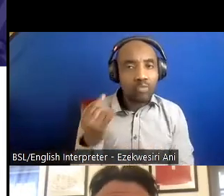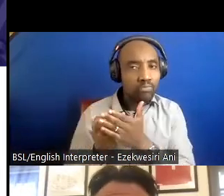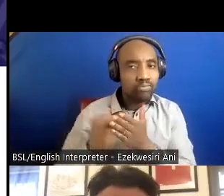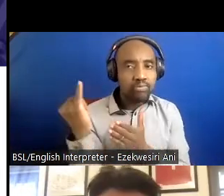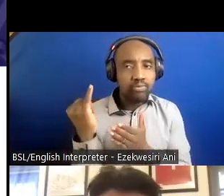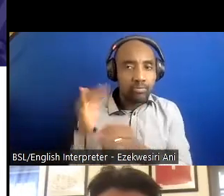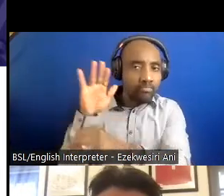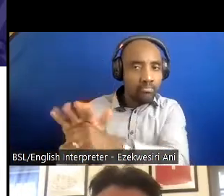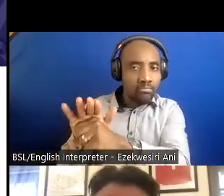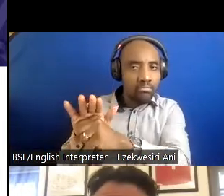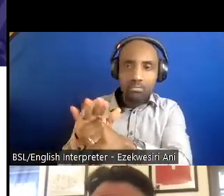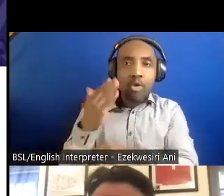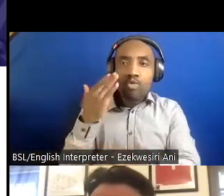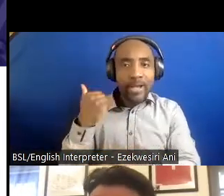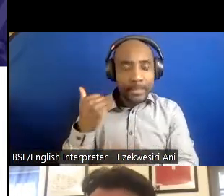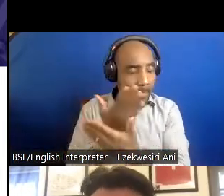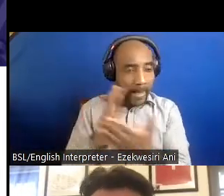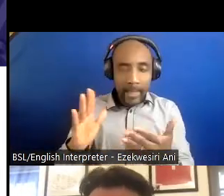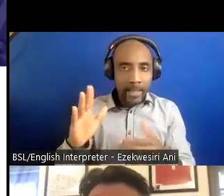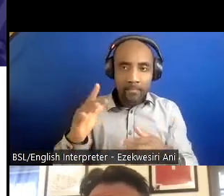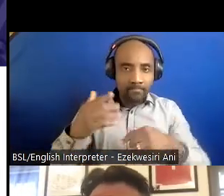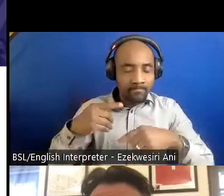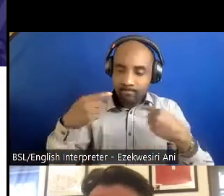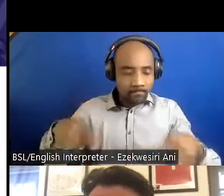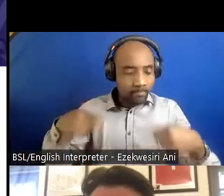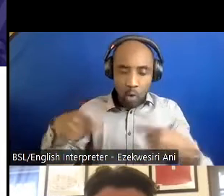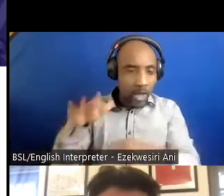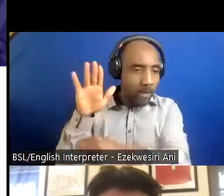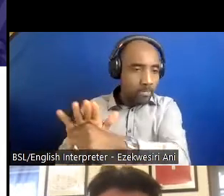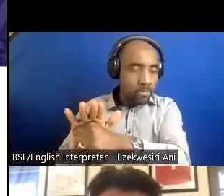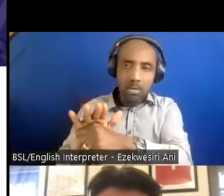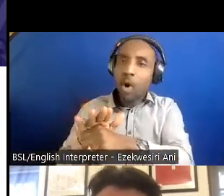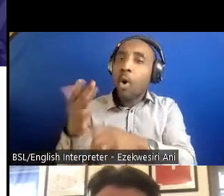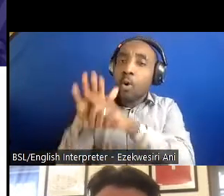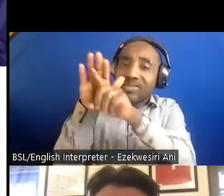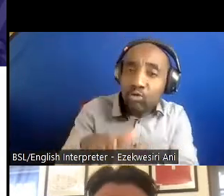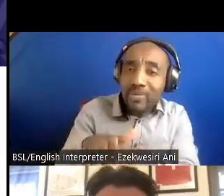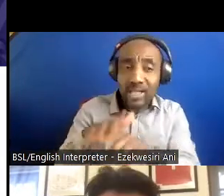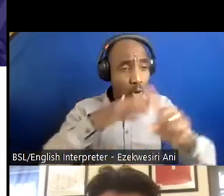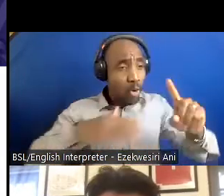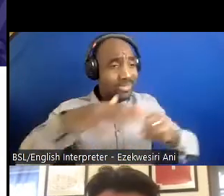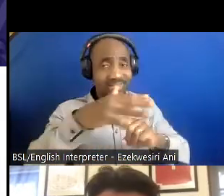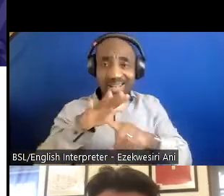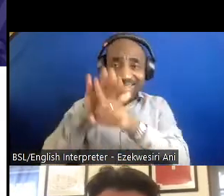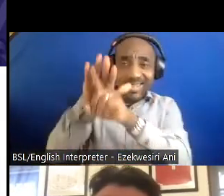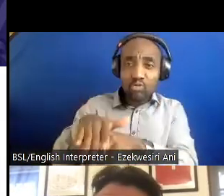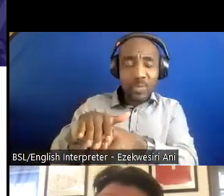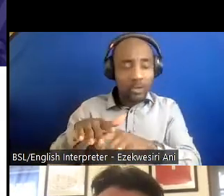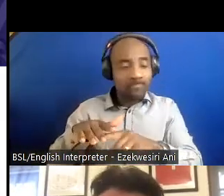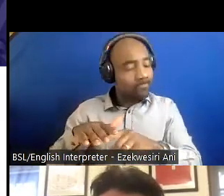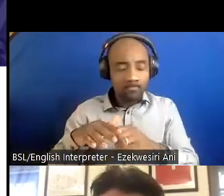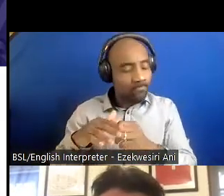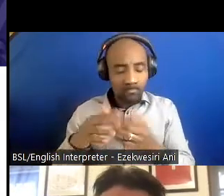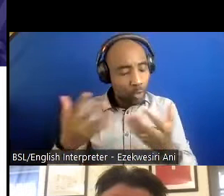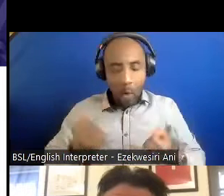that there is no room for racism or any form of discrimination in sport or society at large, and I'm personally committed to doing all